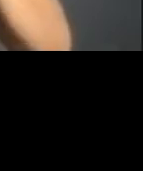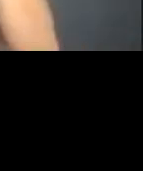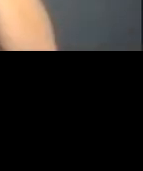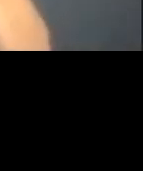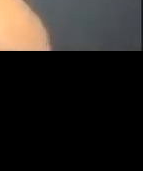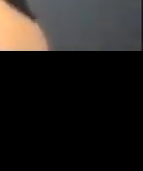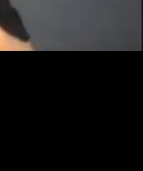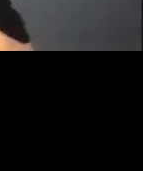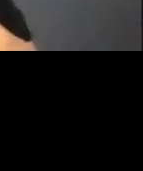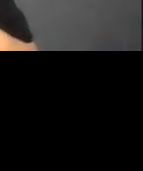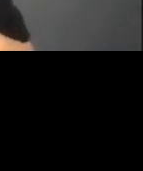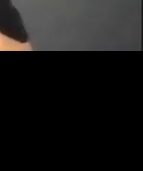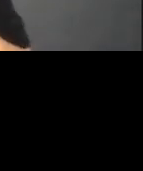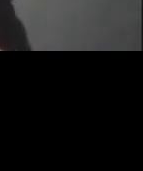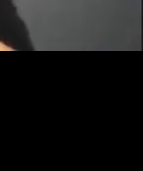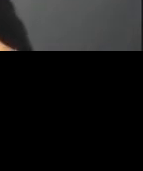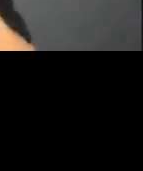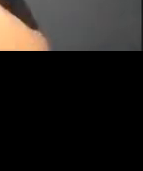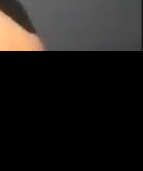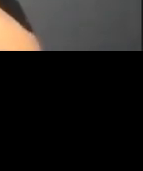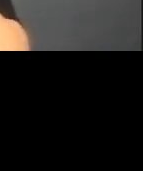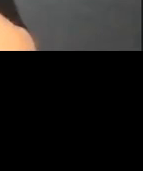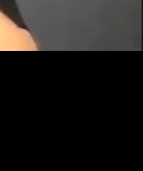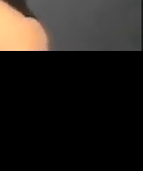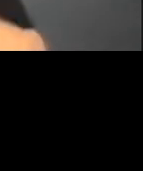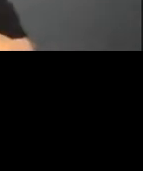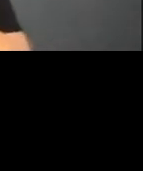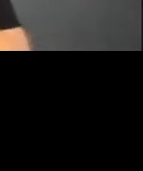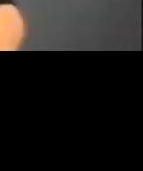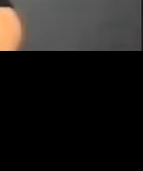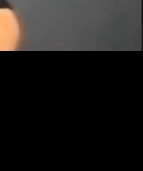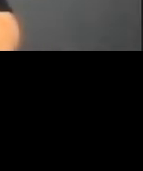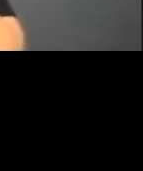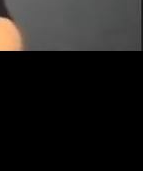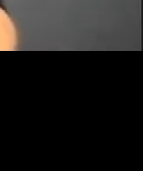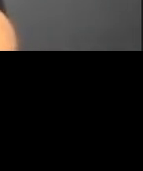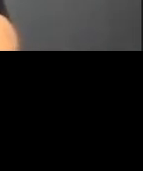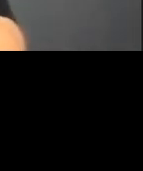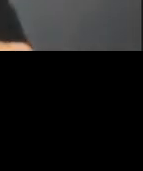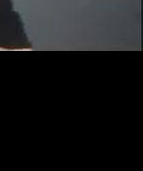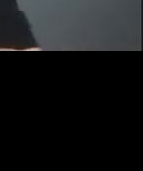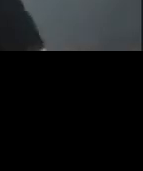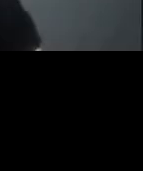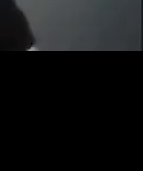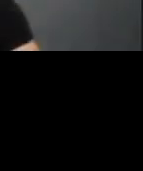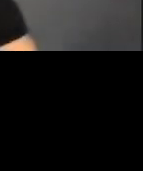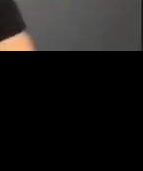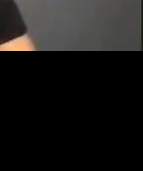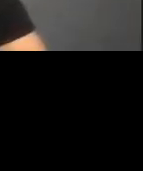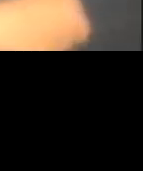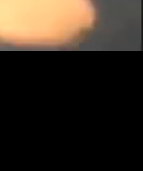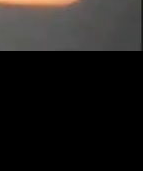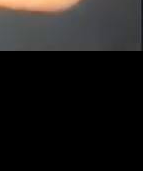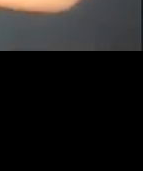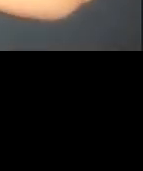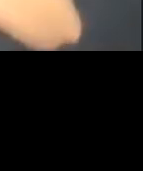they are not accessible. Yeah, thank you. Thank you, Sarah. And I apologize for us getting the timing slightly